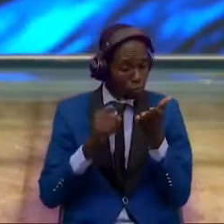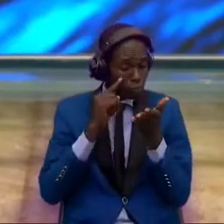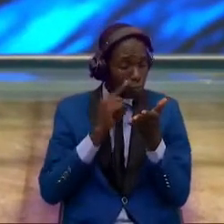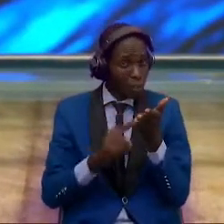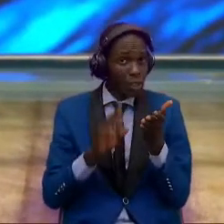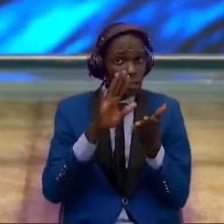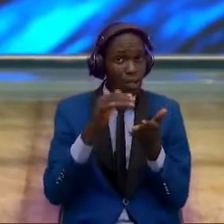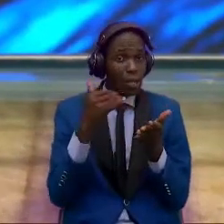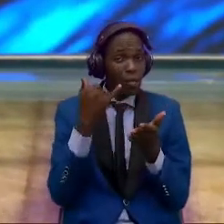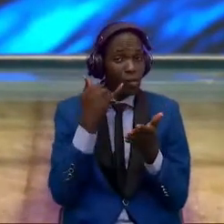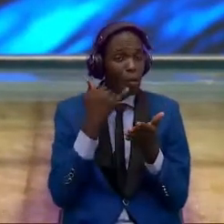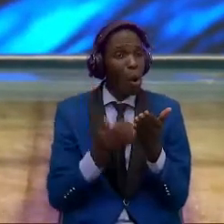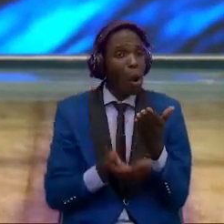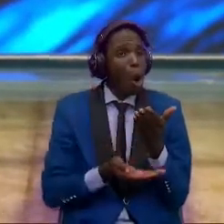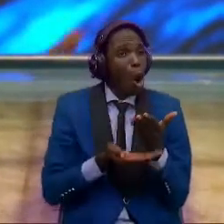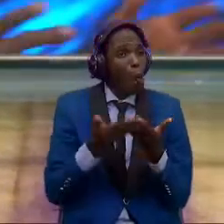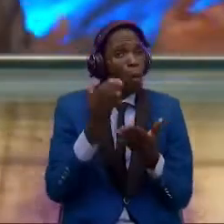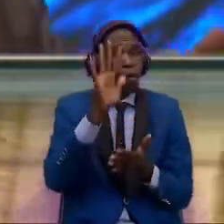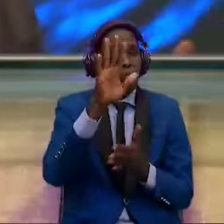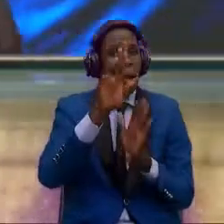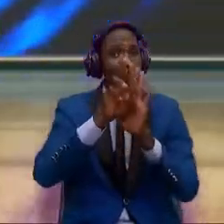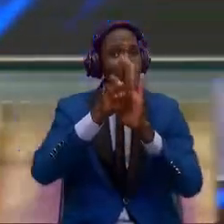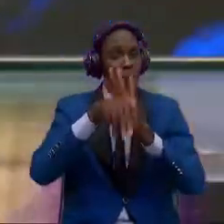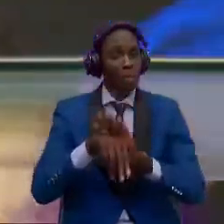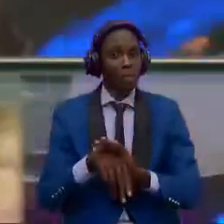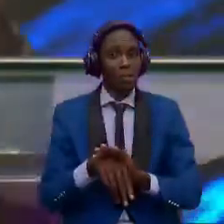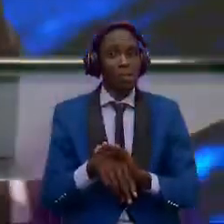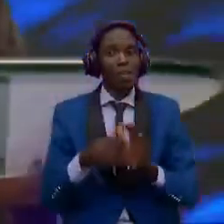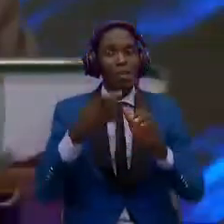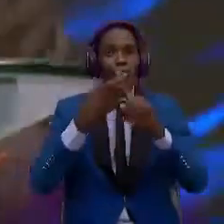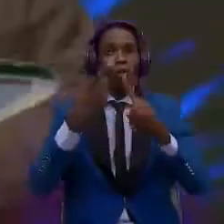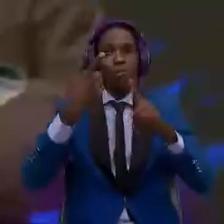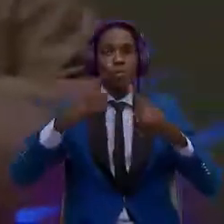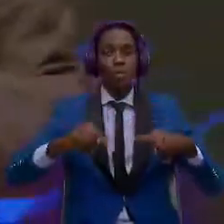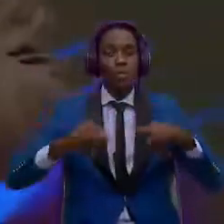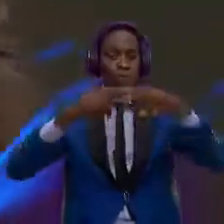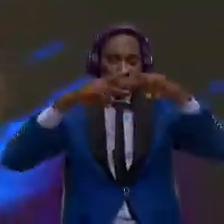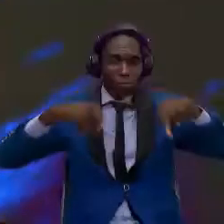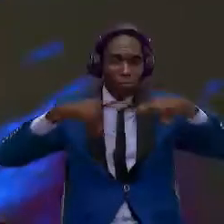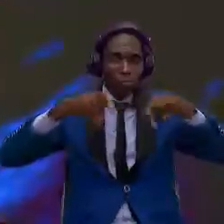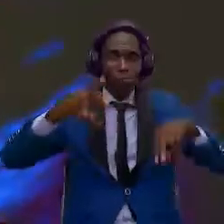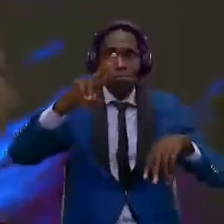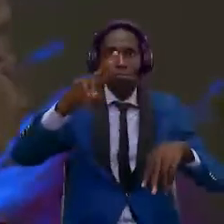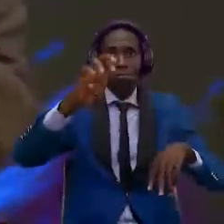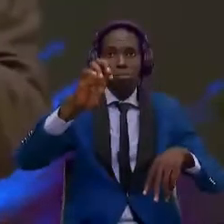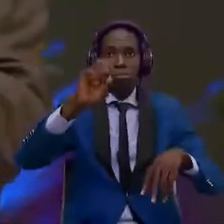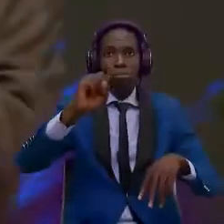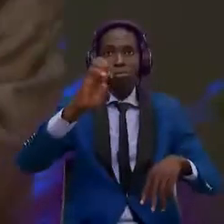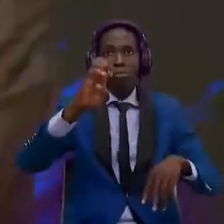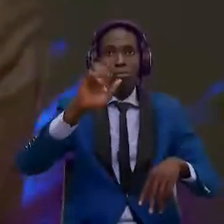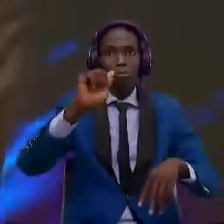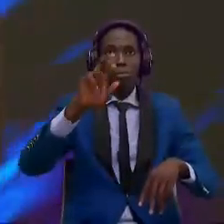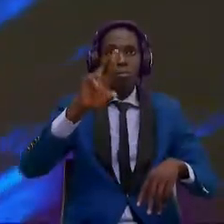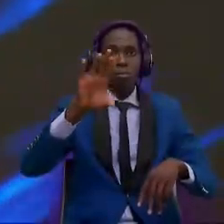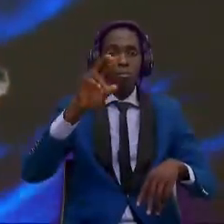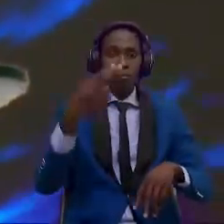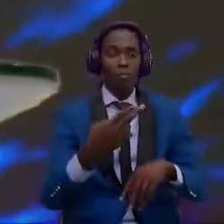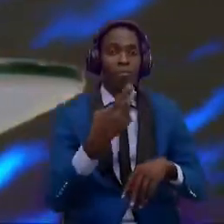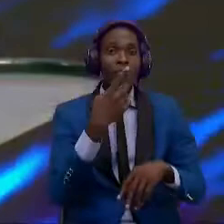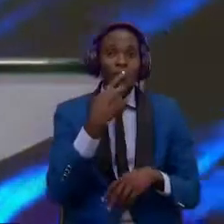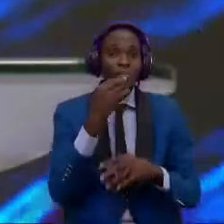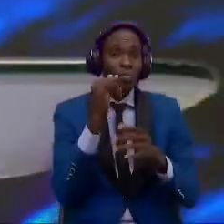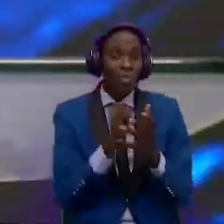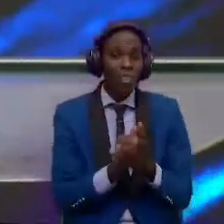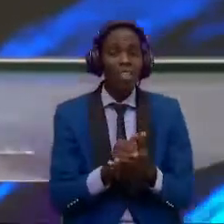every 5 minutes? The research that was conducted shows that the average person, they will check